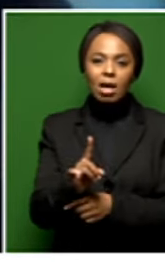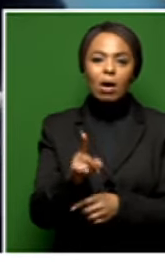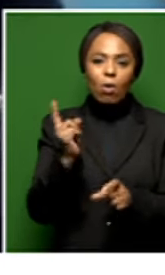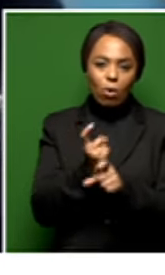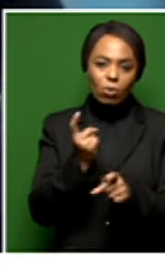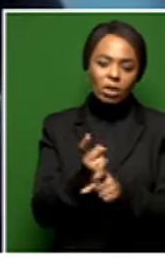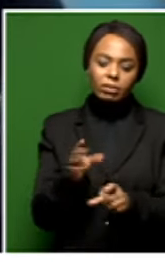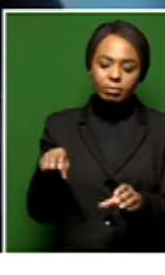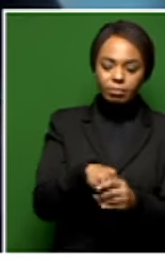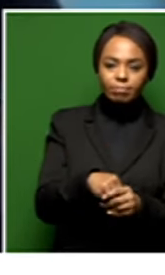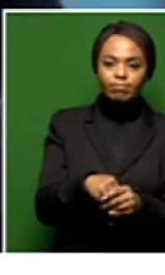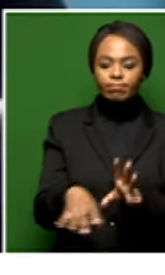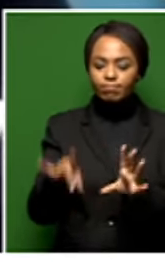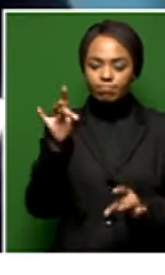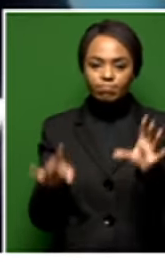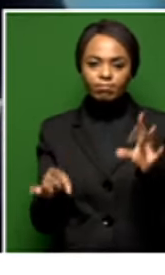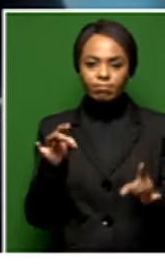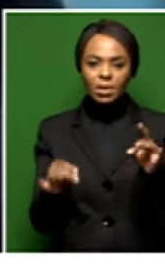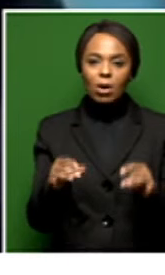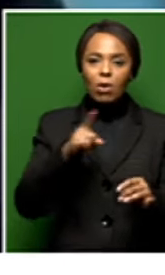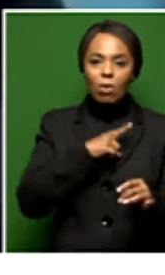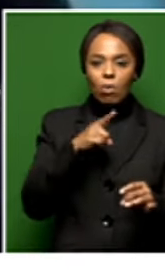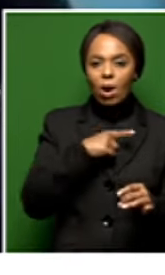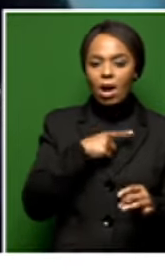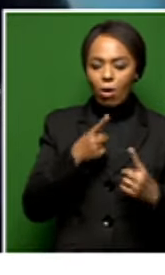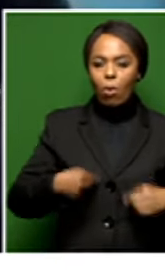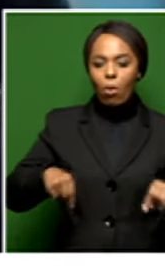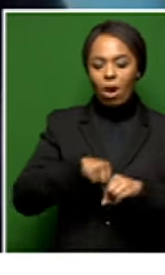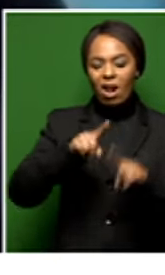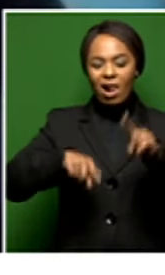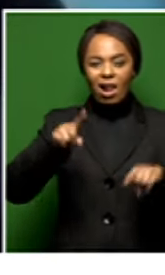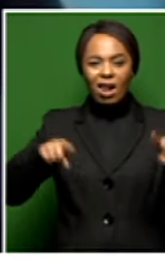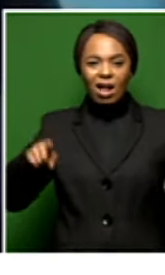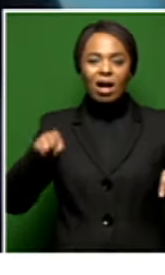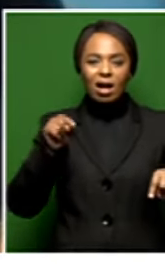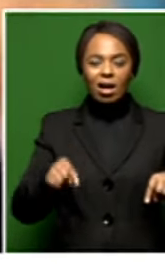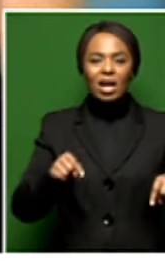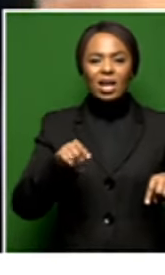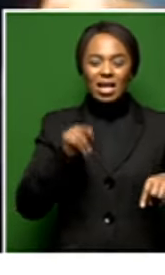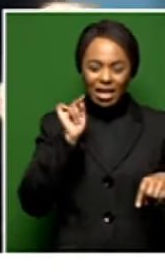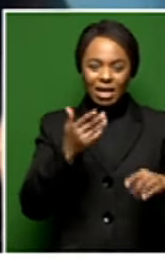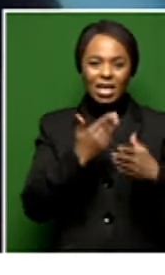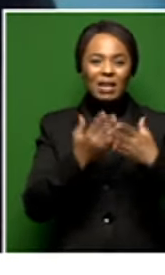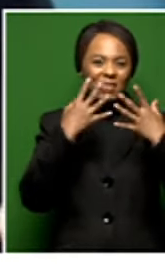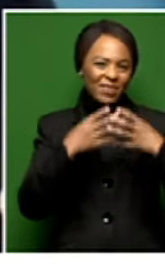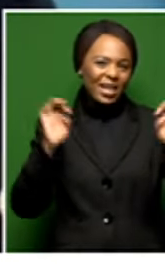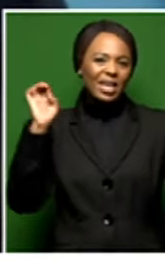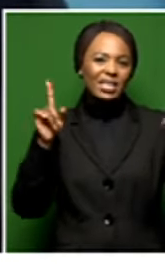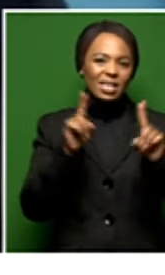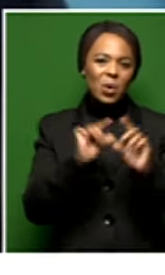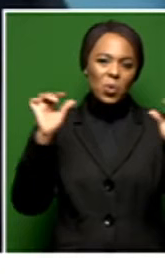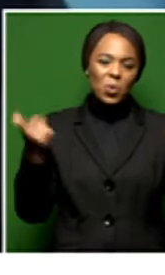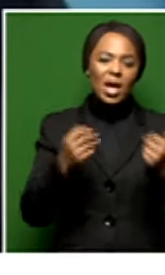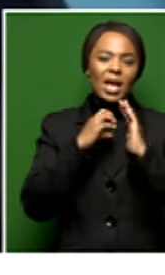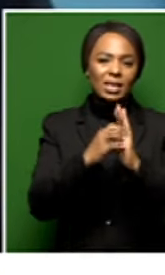see works like Fred Clark, which is very much like free in terms of how he expresses himself. One good example, again,